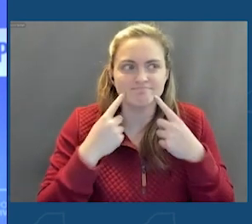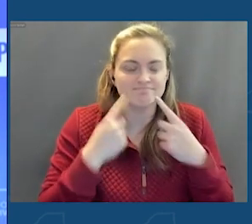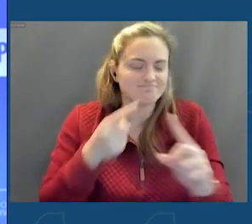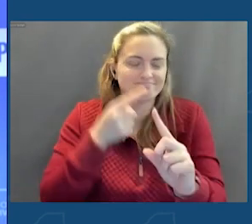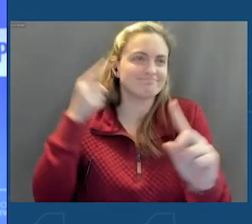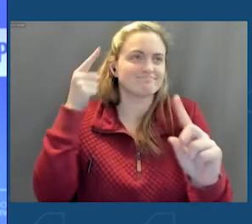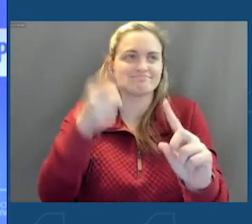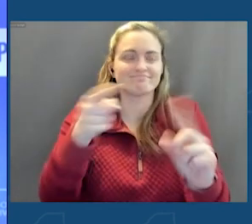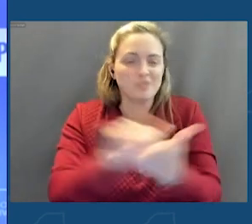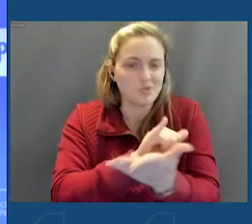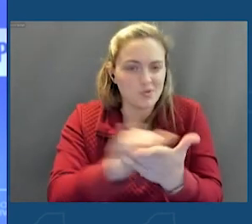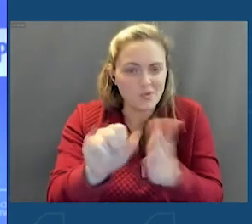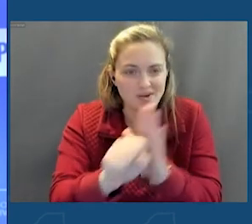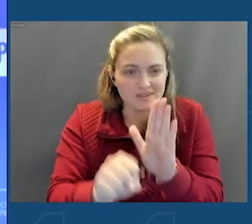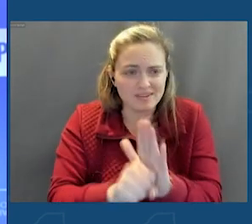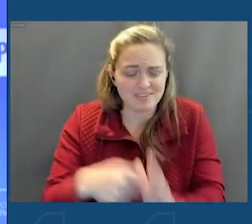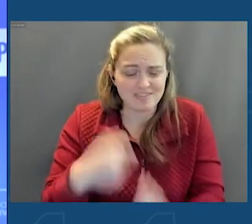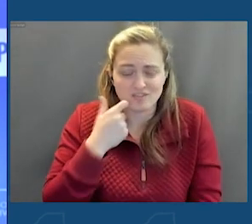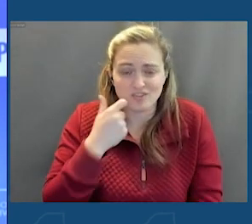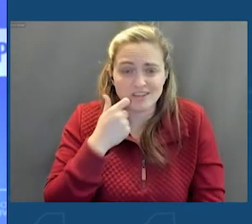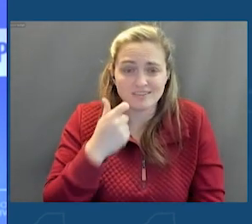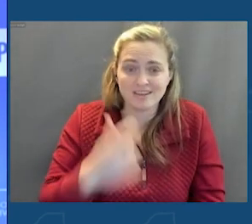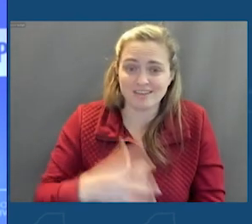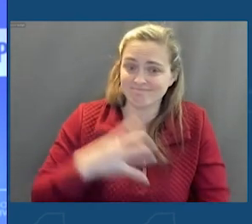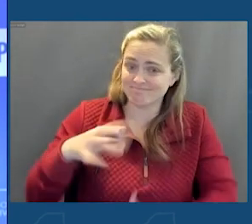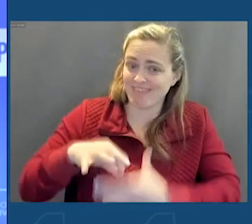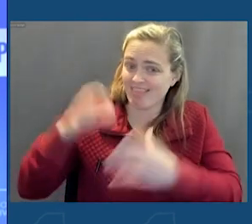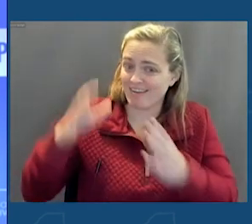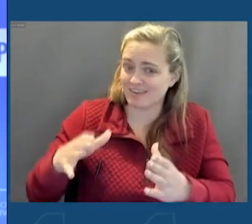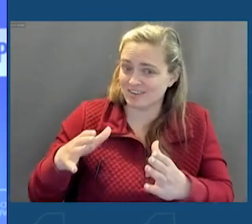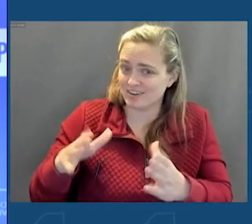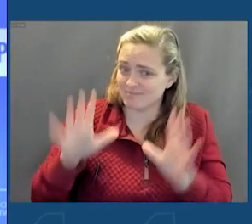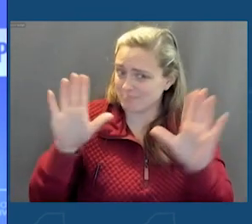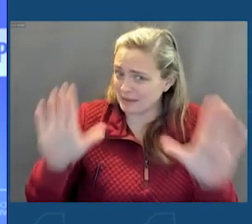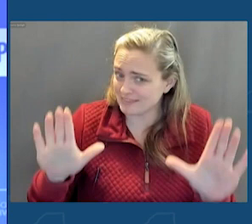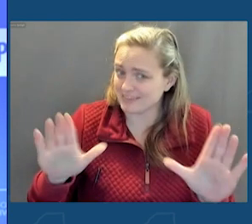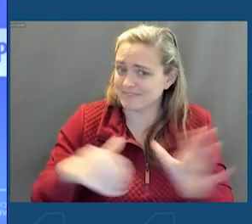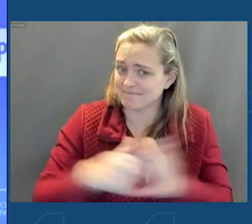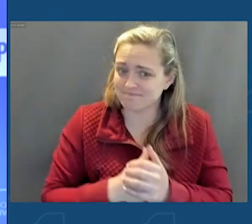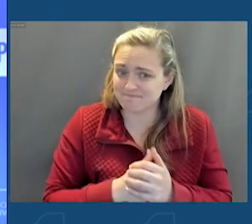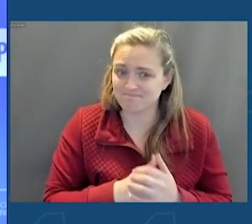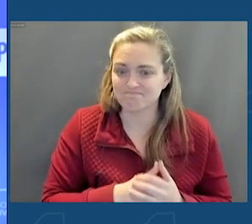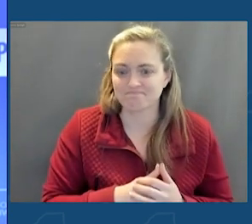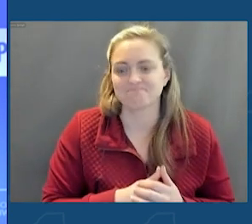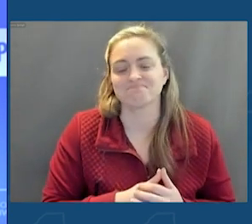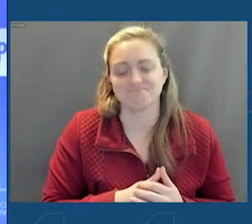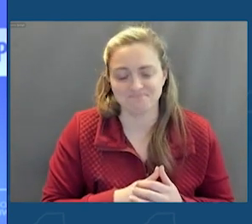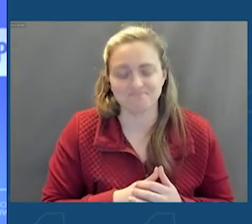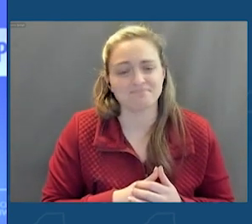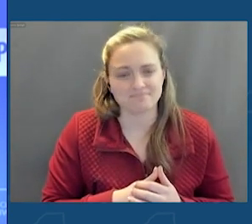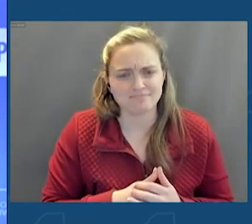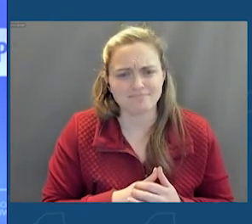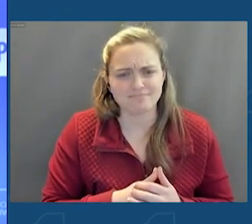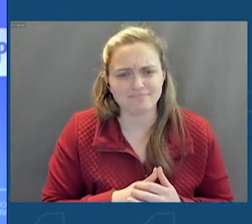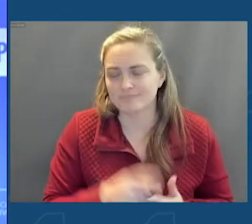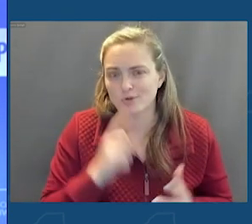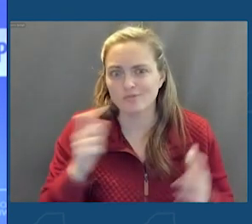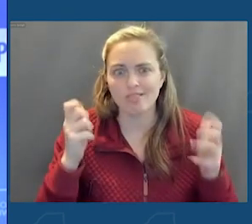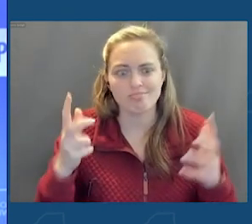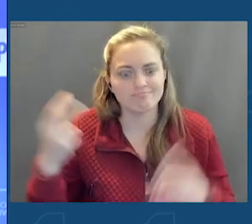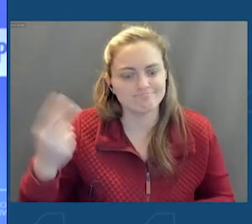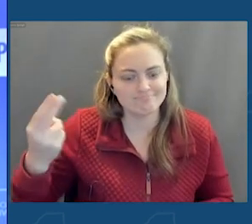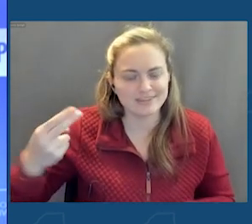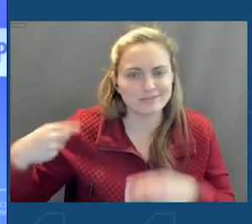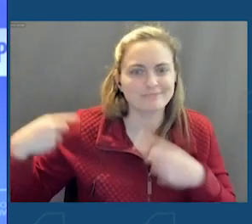State with your recent historic election. It's phenomenal. You know, you have a rich history of public service and